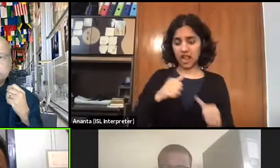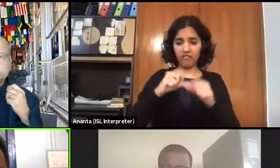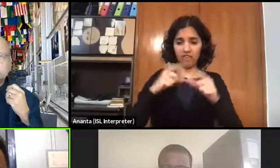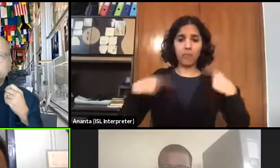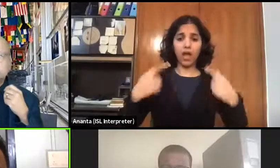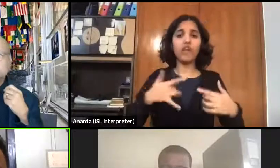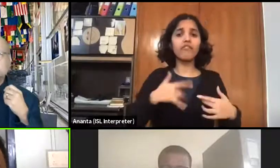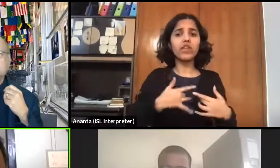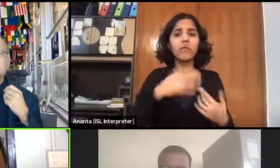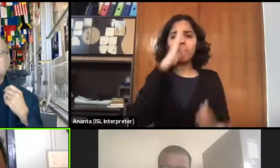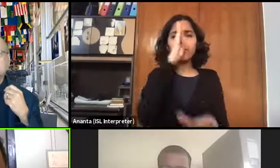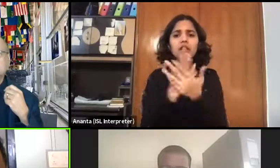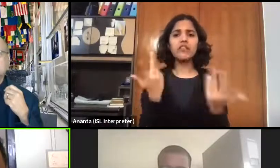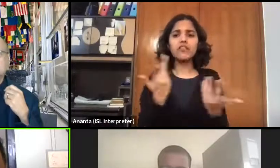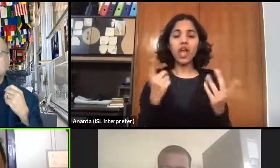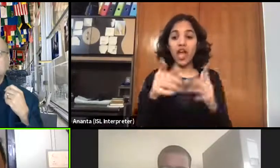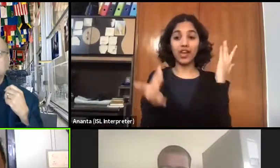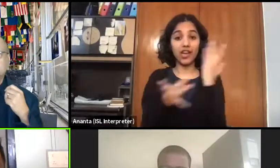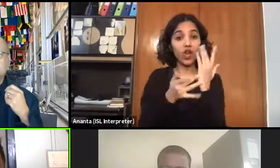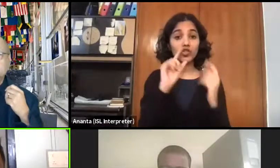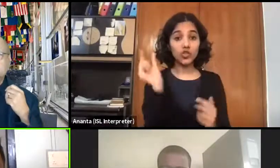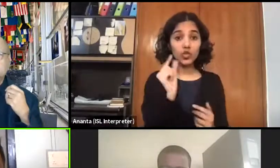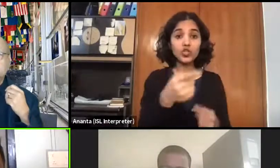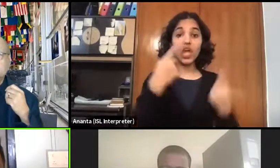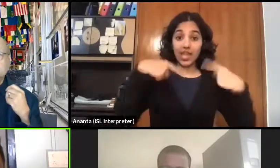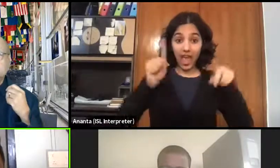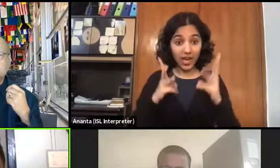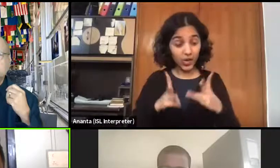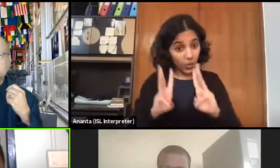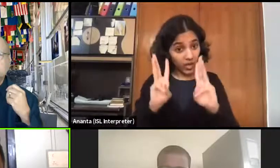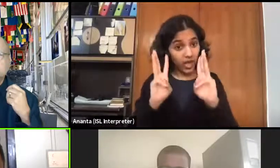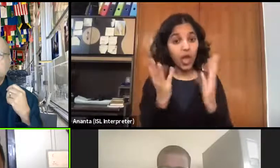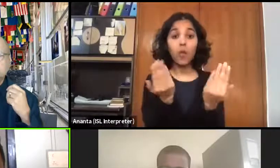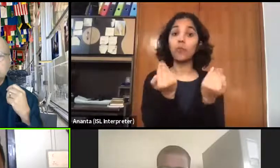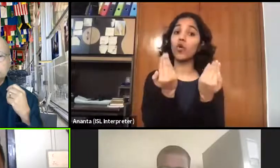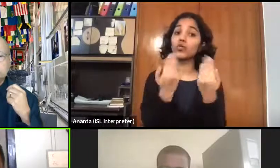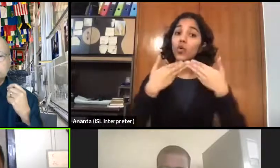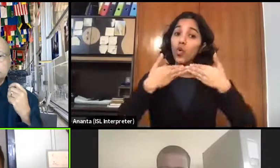use technology in the right way, it will open